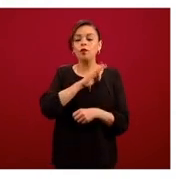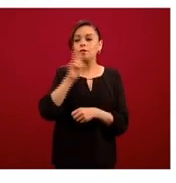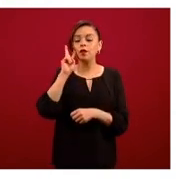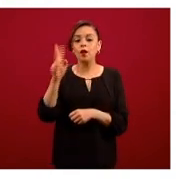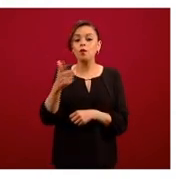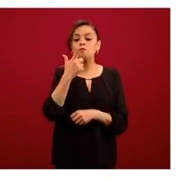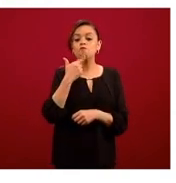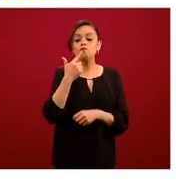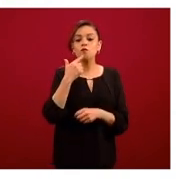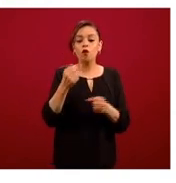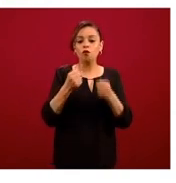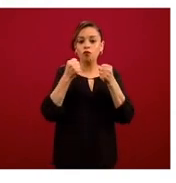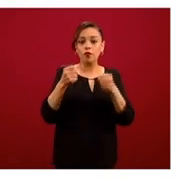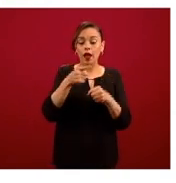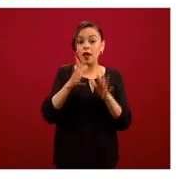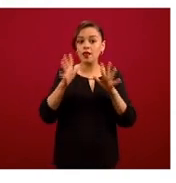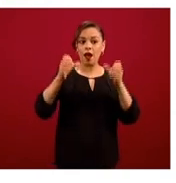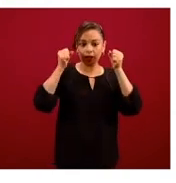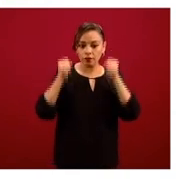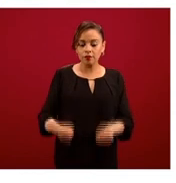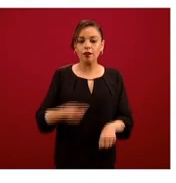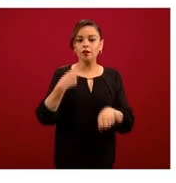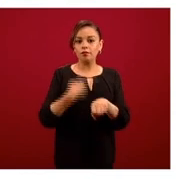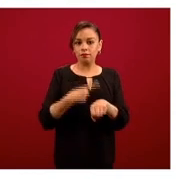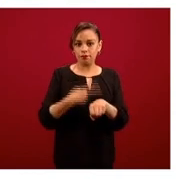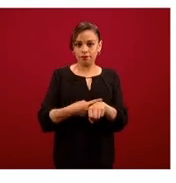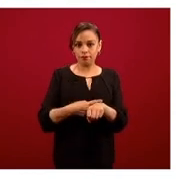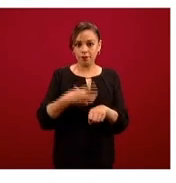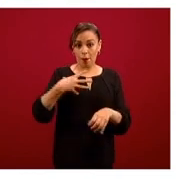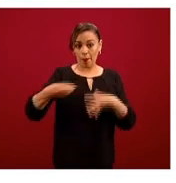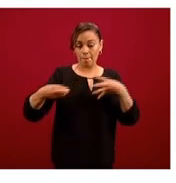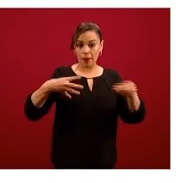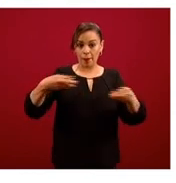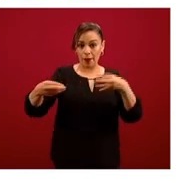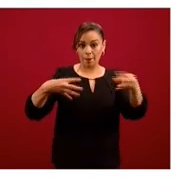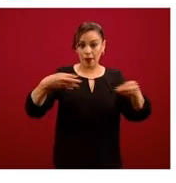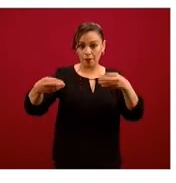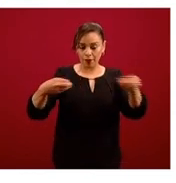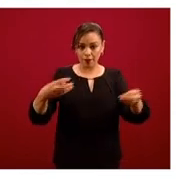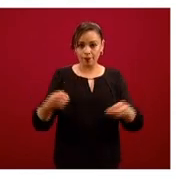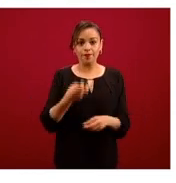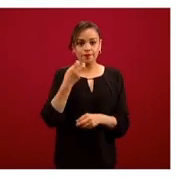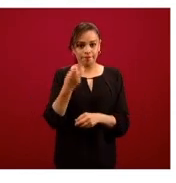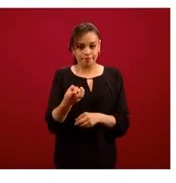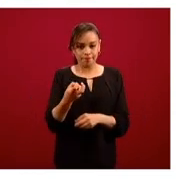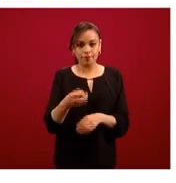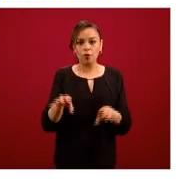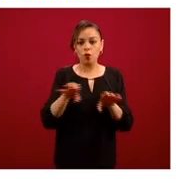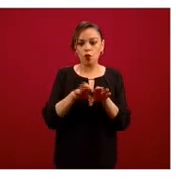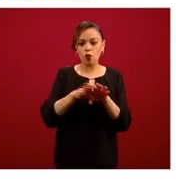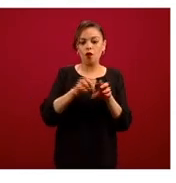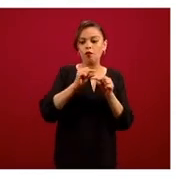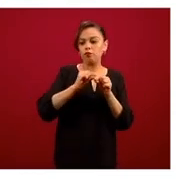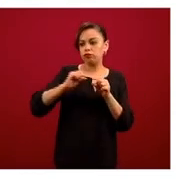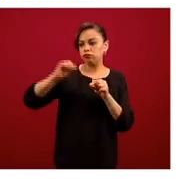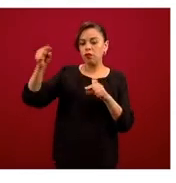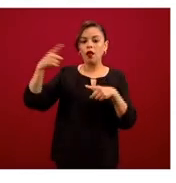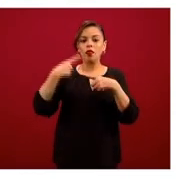Mexico. The red bars are those cases who have been confirmed, and we can see what is the